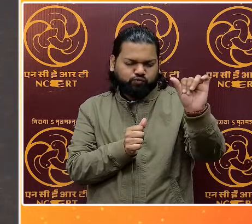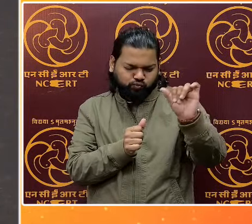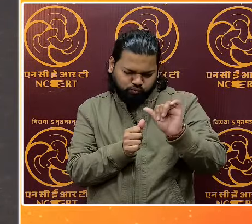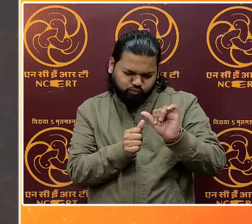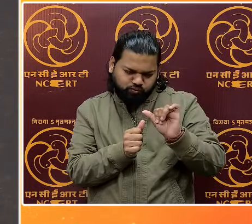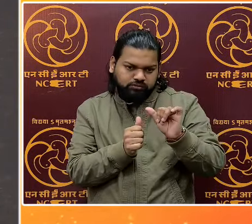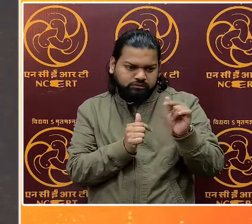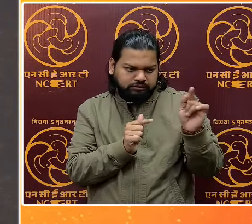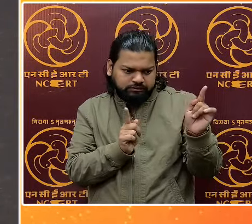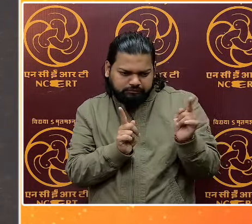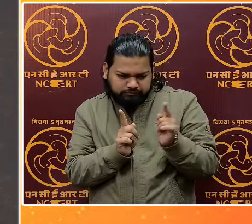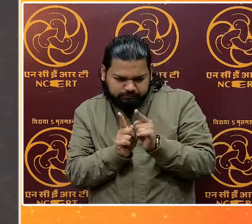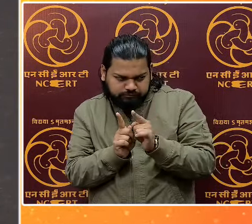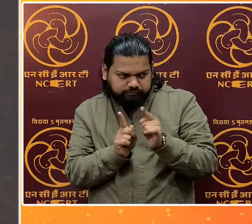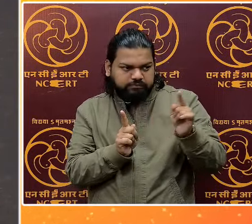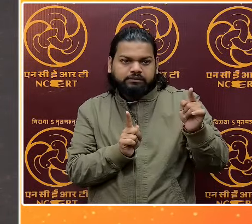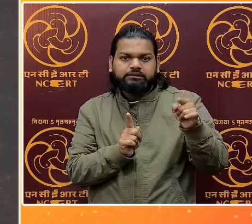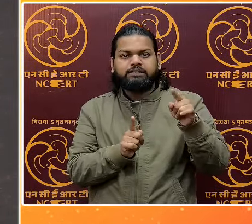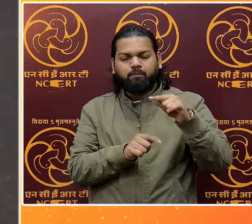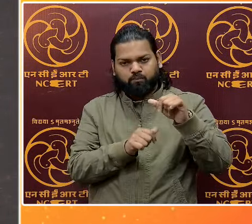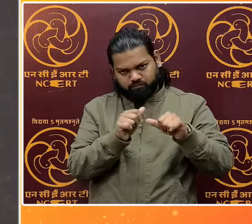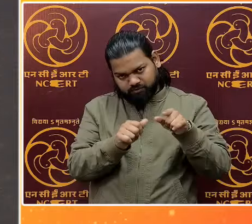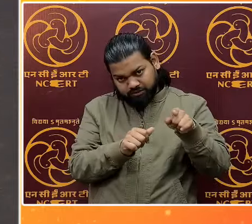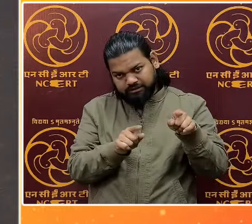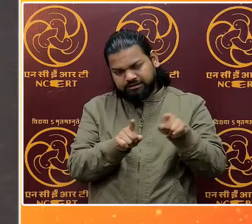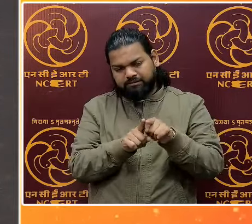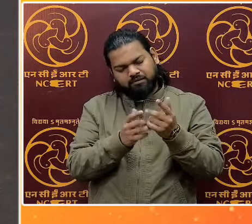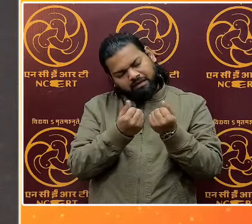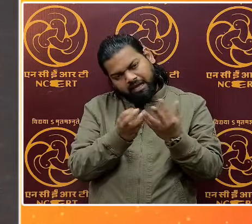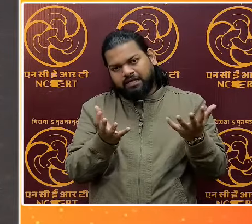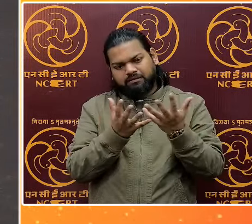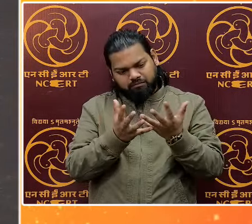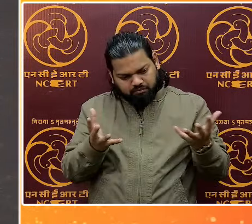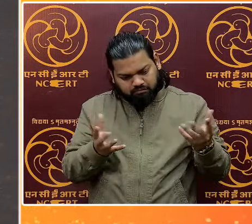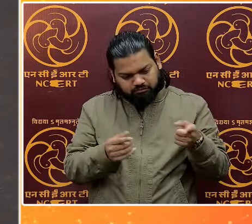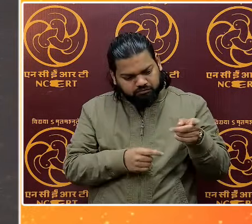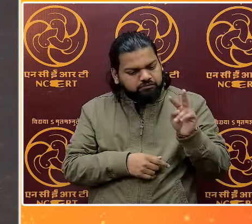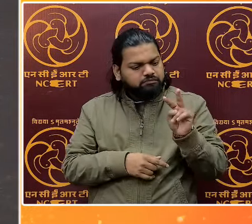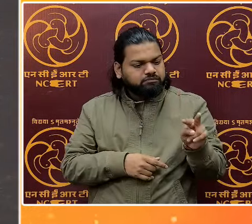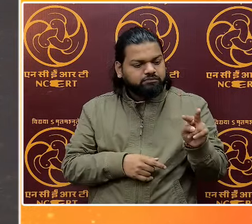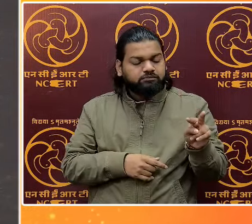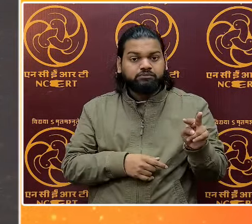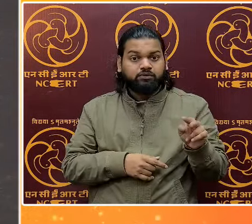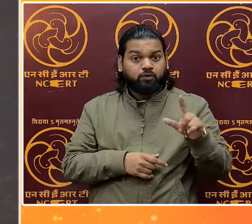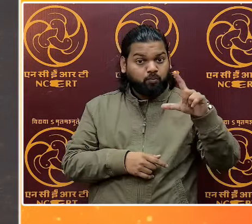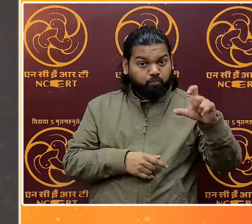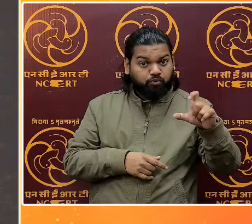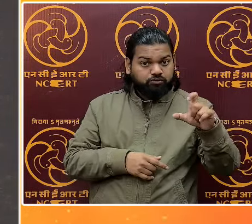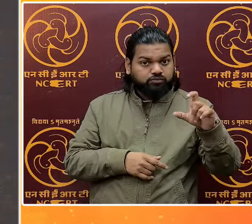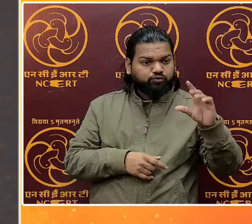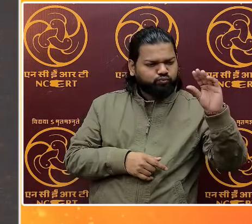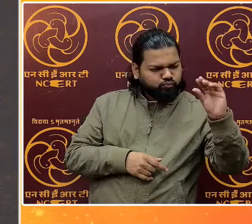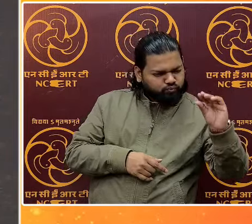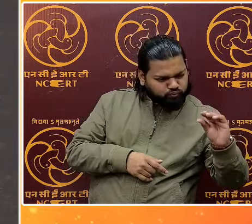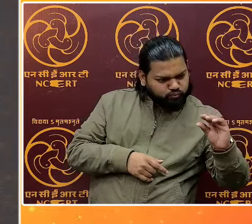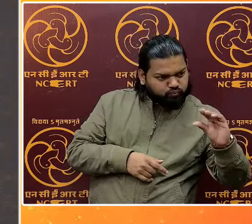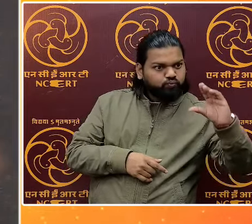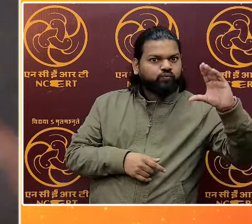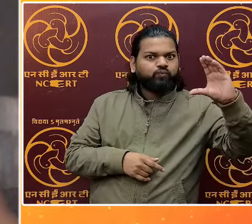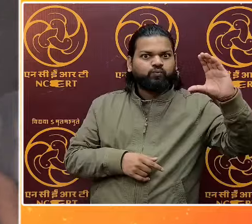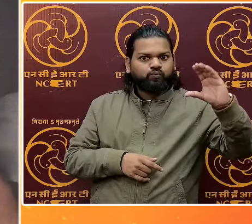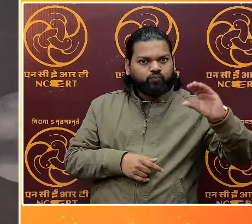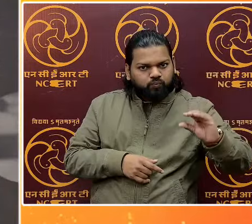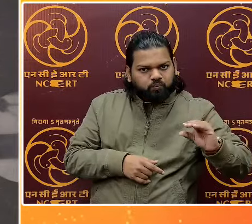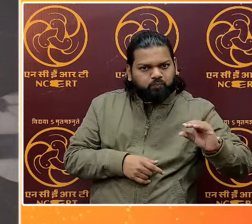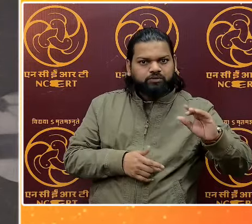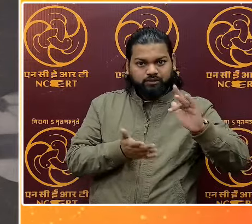lens and this is what is the object. So whatever we are getting, the image is the enlarged image.